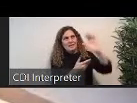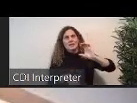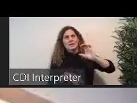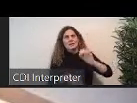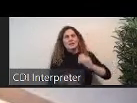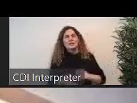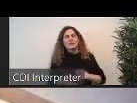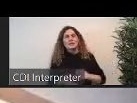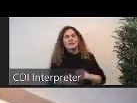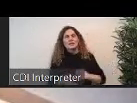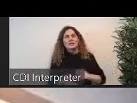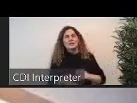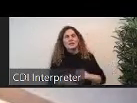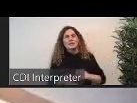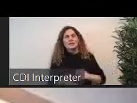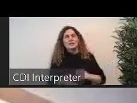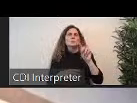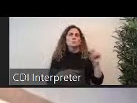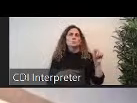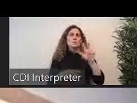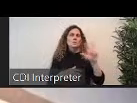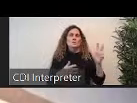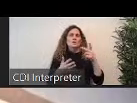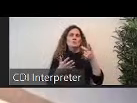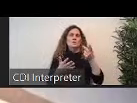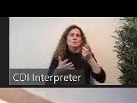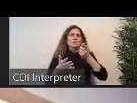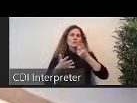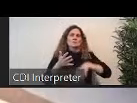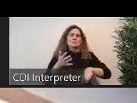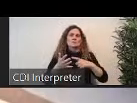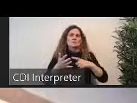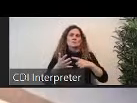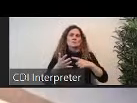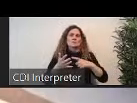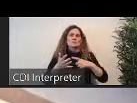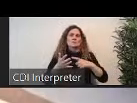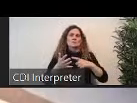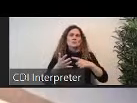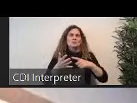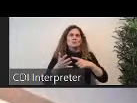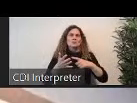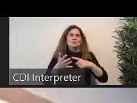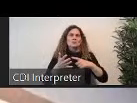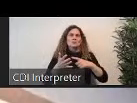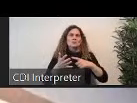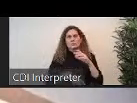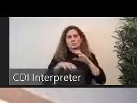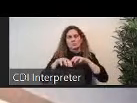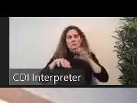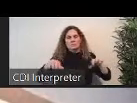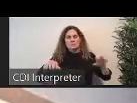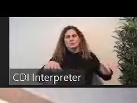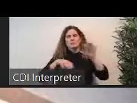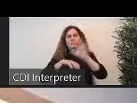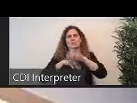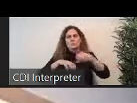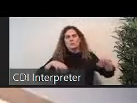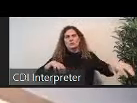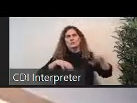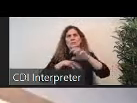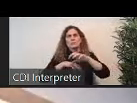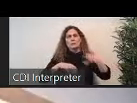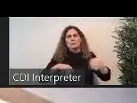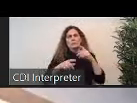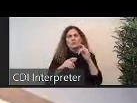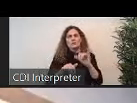see, and happy to share it here because this will be a mode of communication to let individuals know where those sites are and how they can get signed